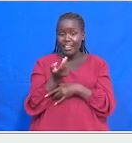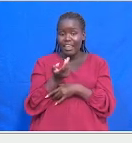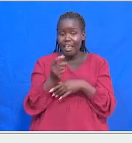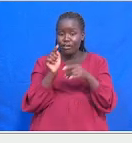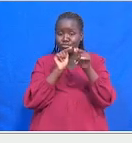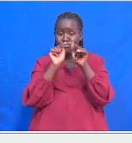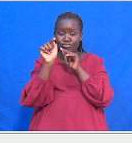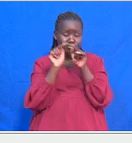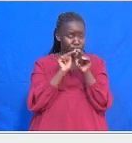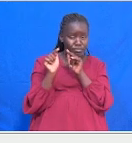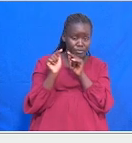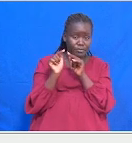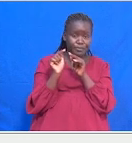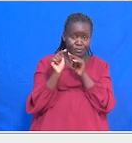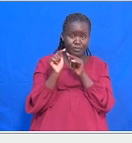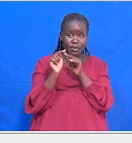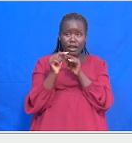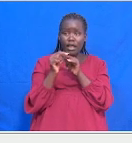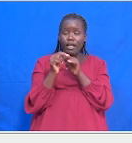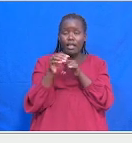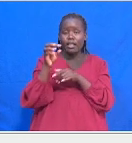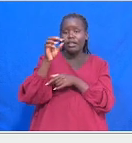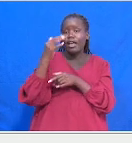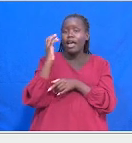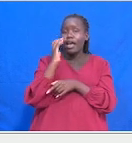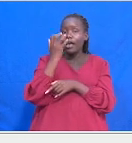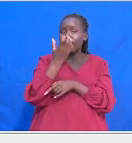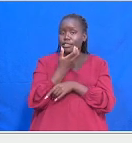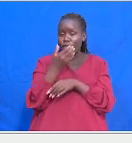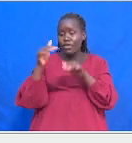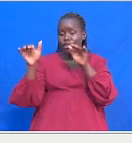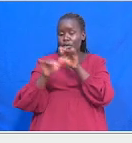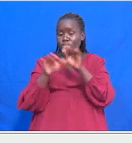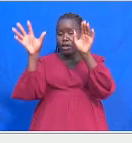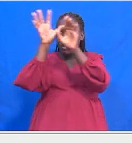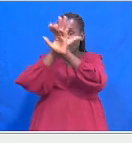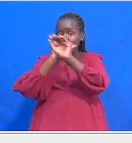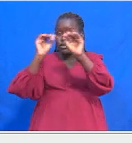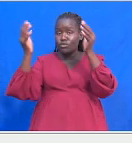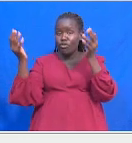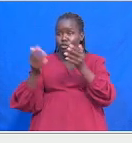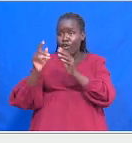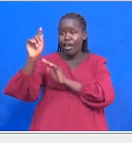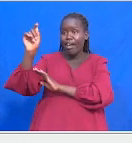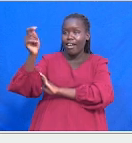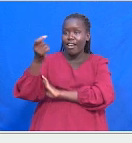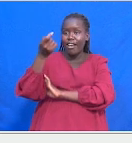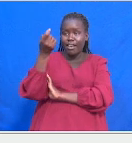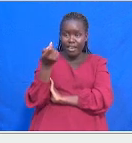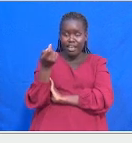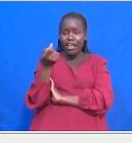allegation that the Honorable Rigathi Gachagua, Deputy President of the Republic of Kenya, has since